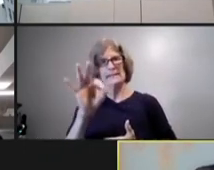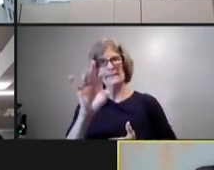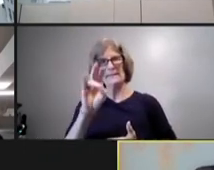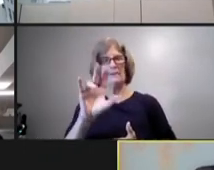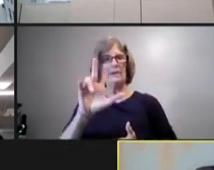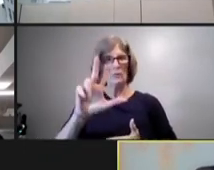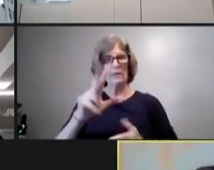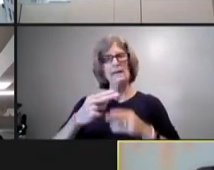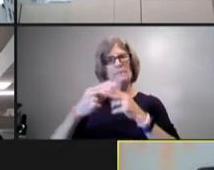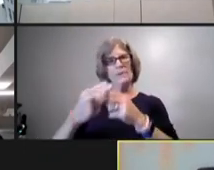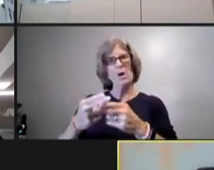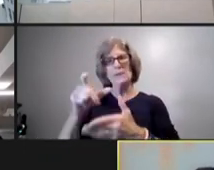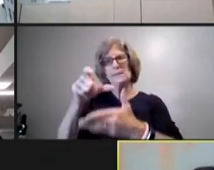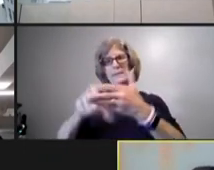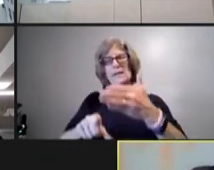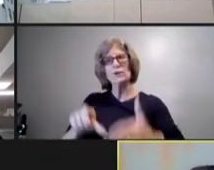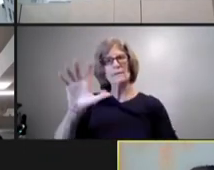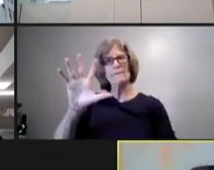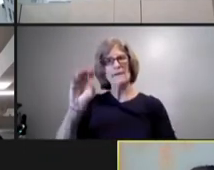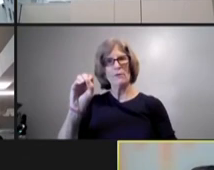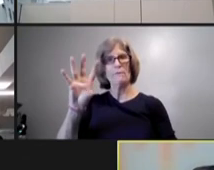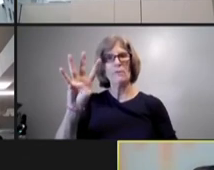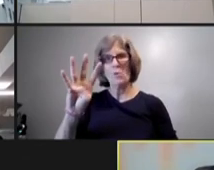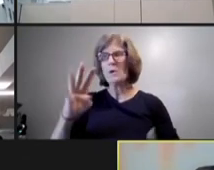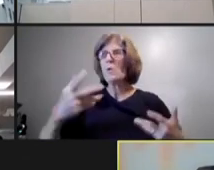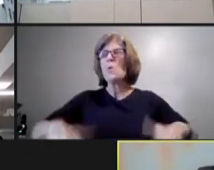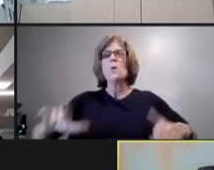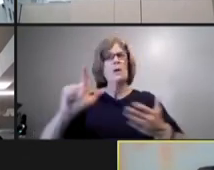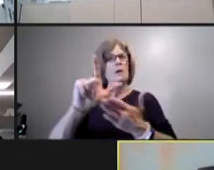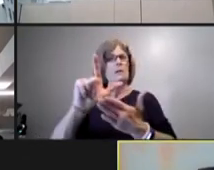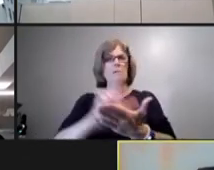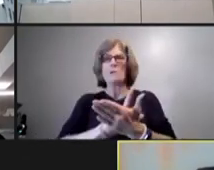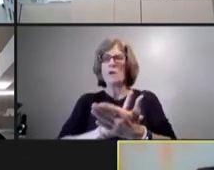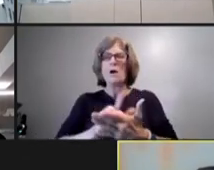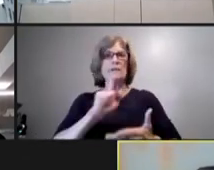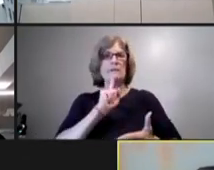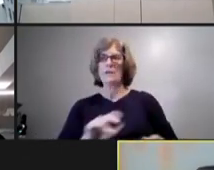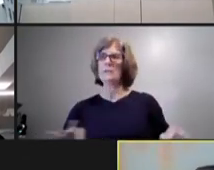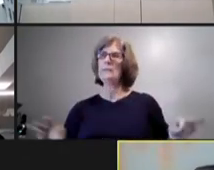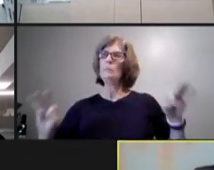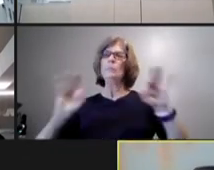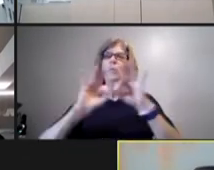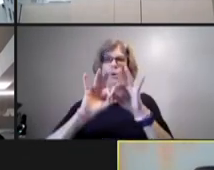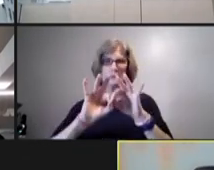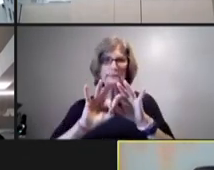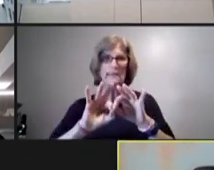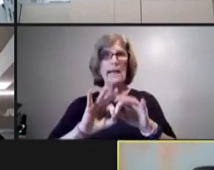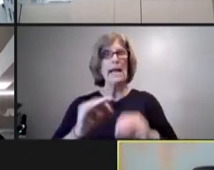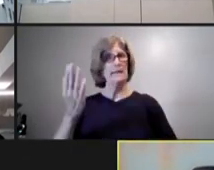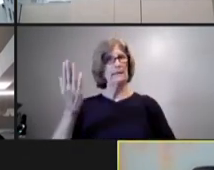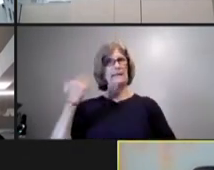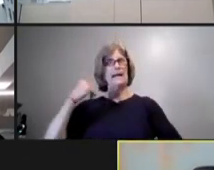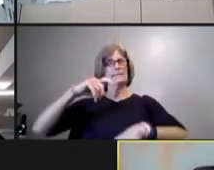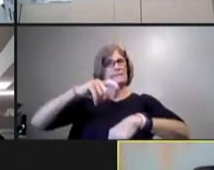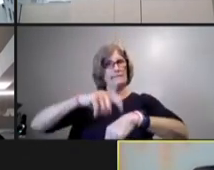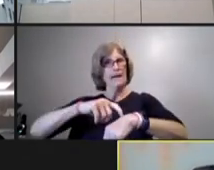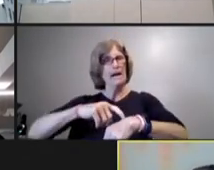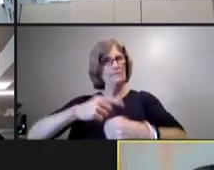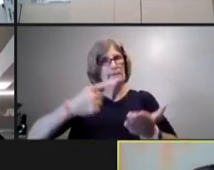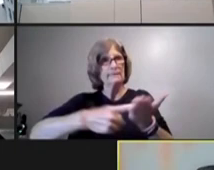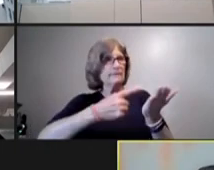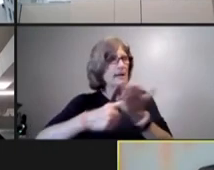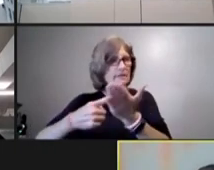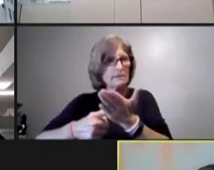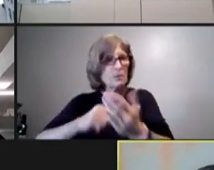1973. It's a tremendous law that is a very bureaucratic process, and the last time the regulations were created